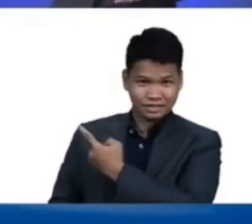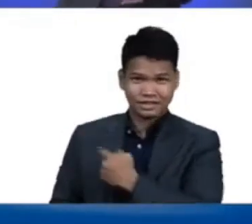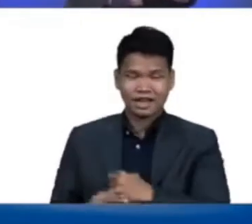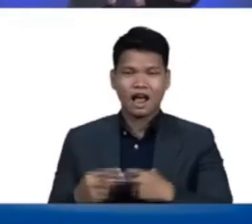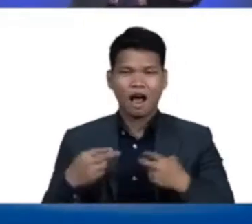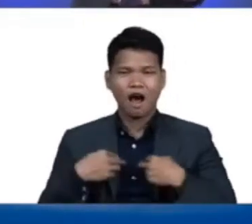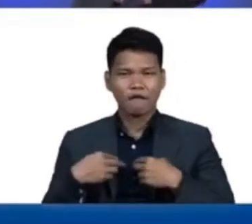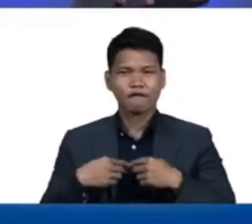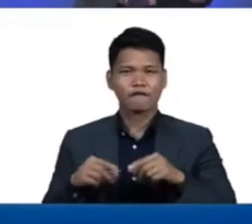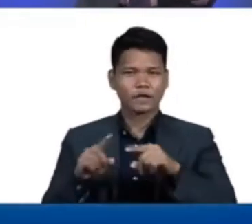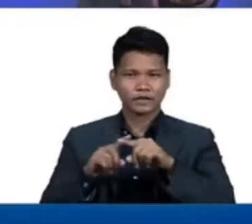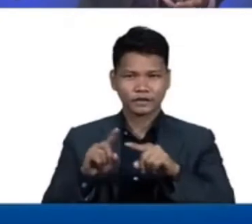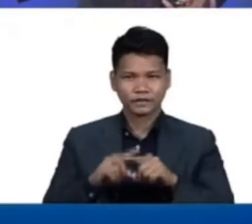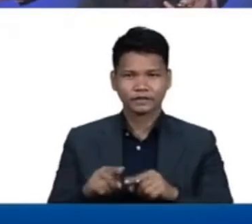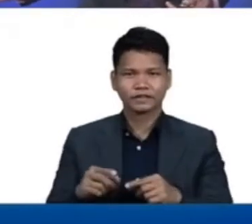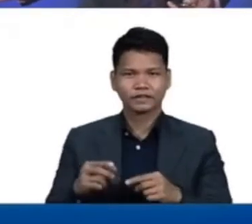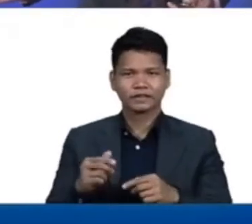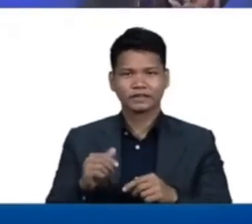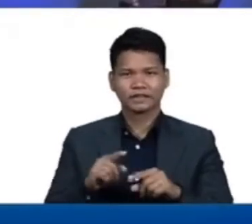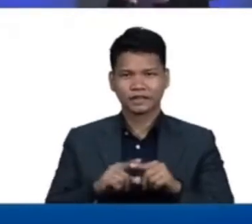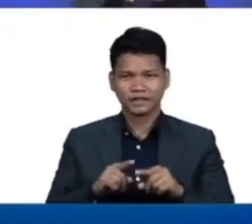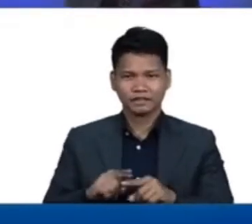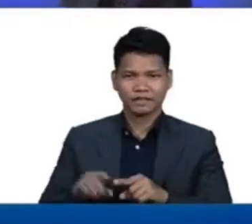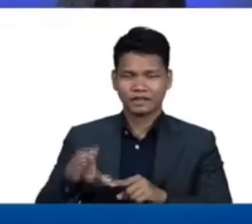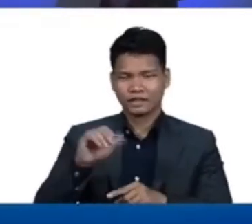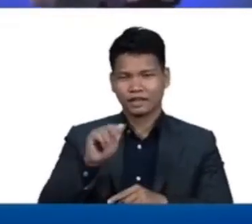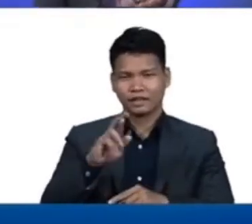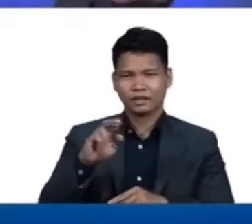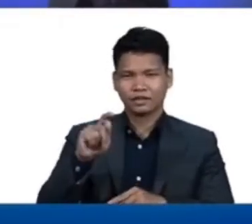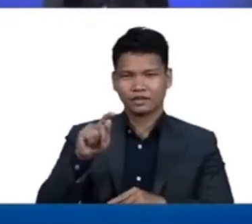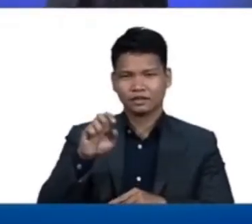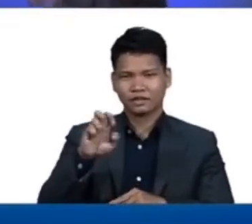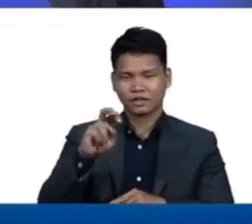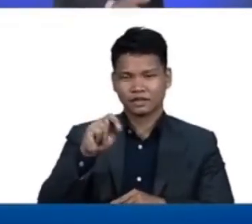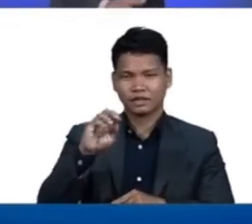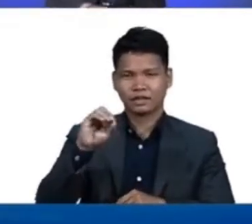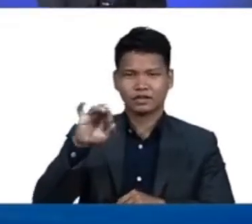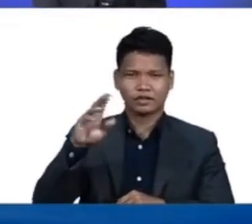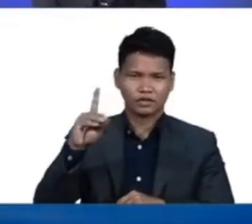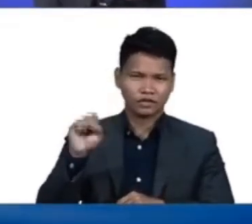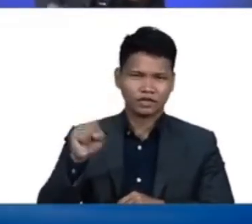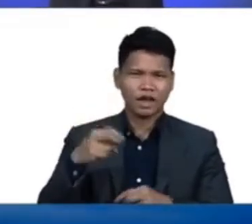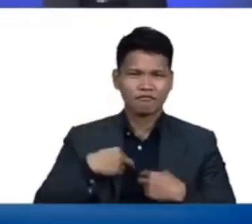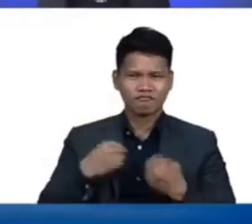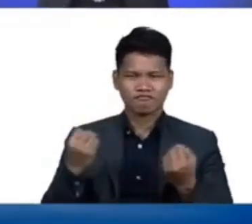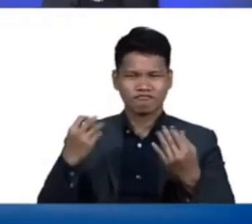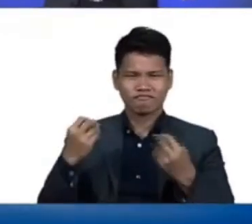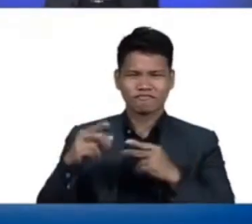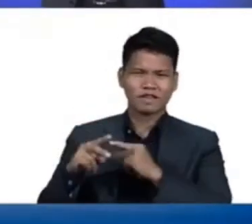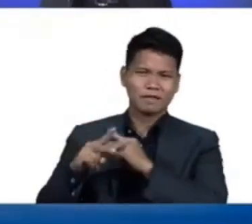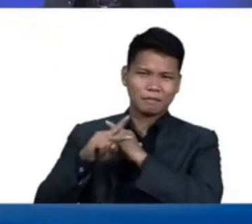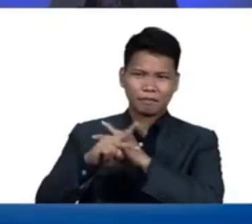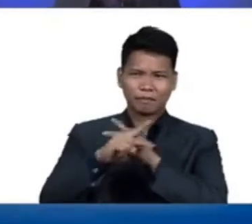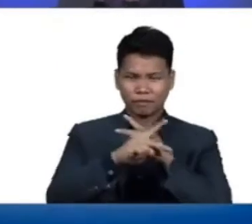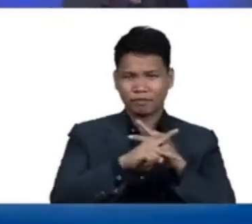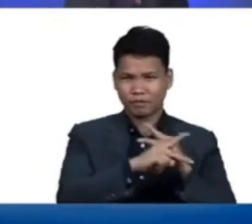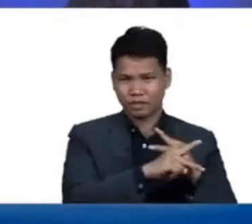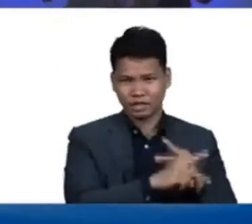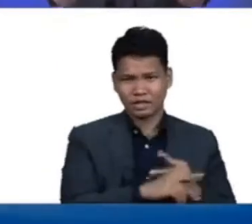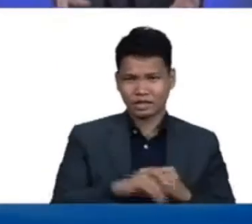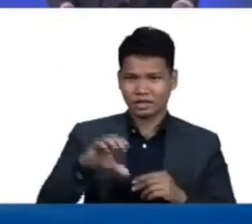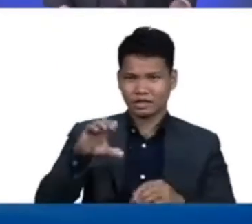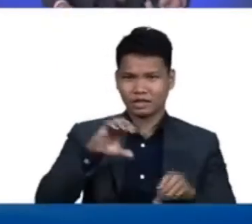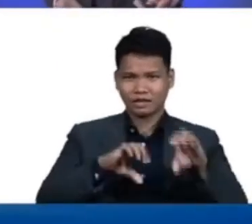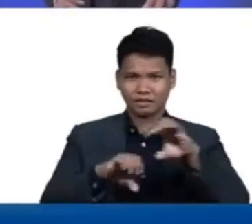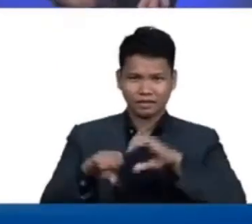and other carotenoids. They contain thousands of phytochemicals. Phytochemicals are the